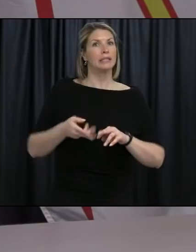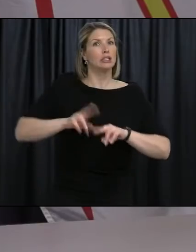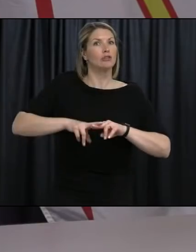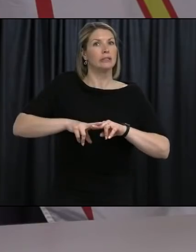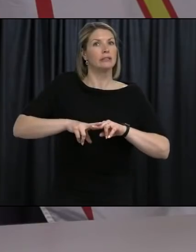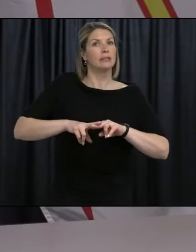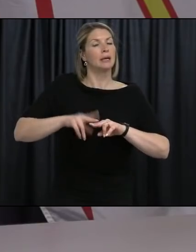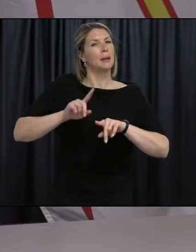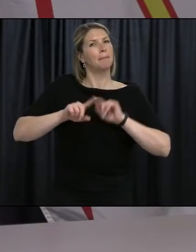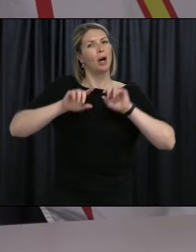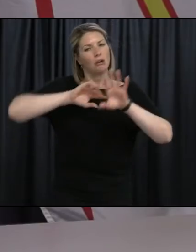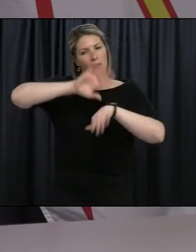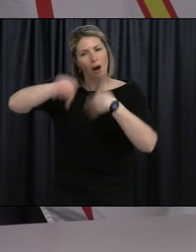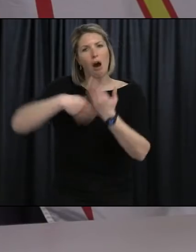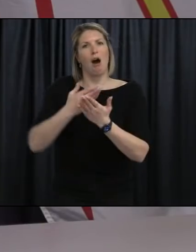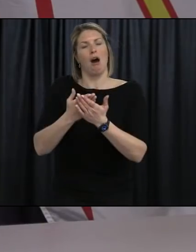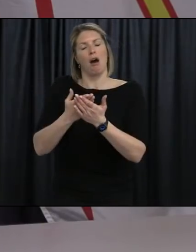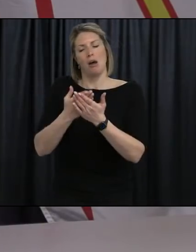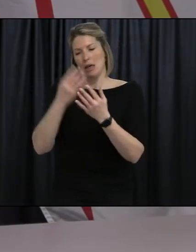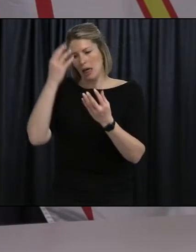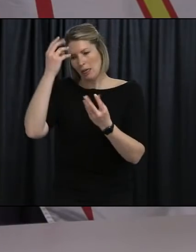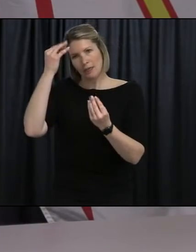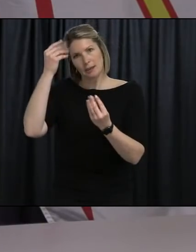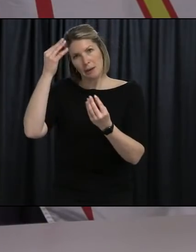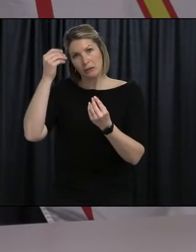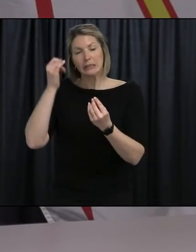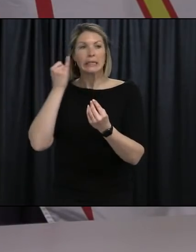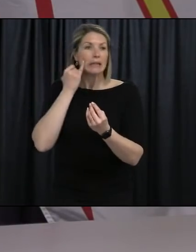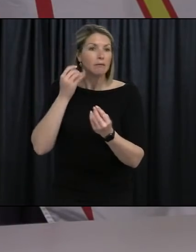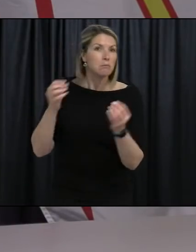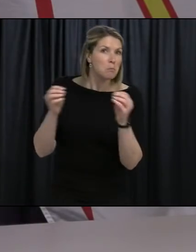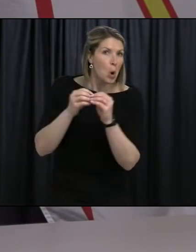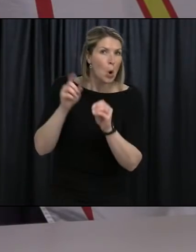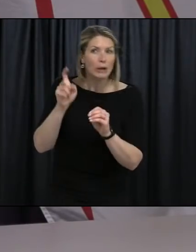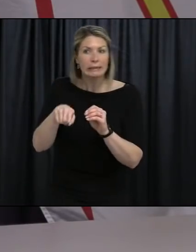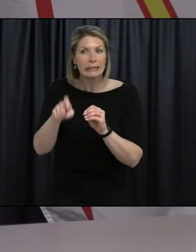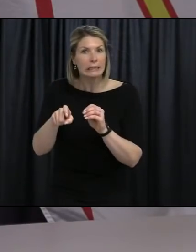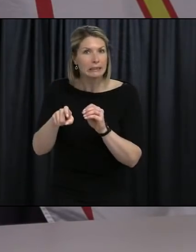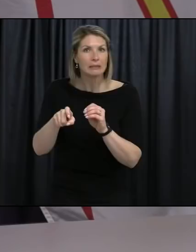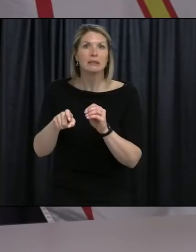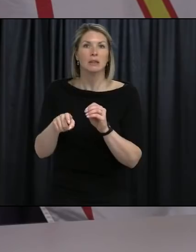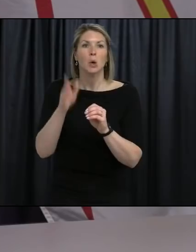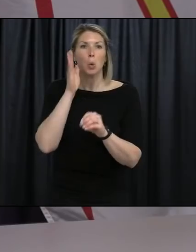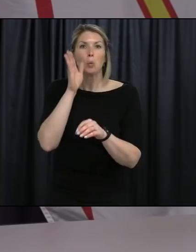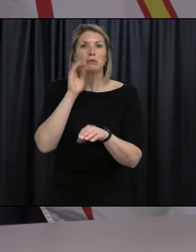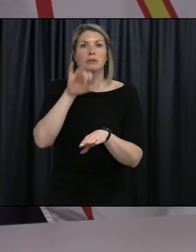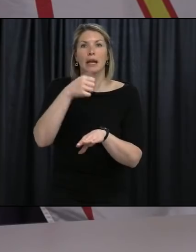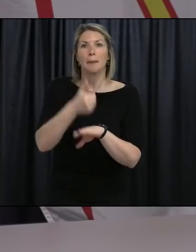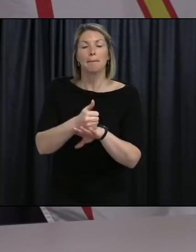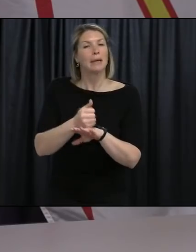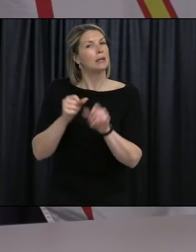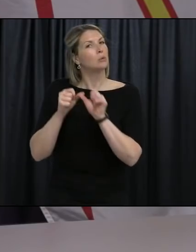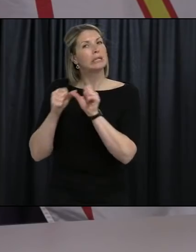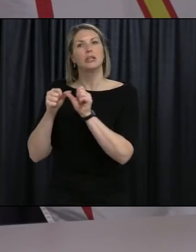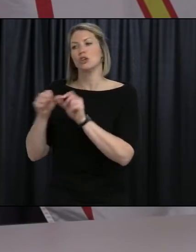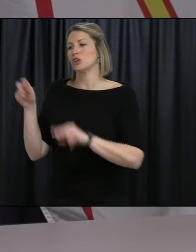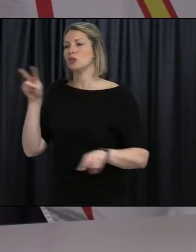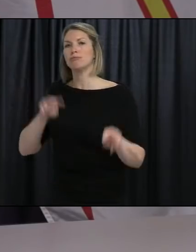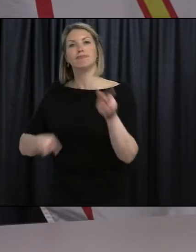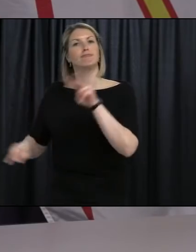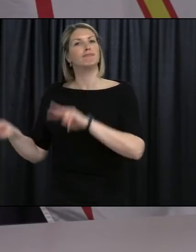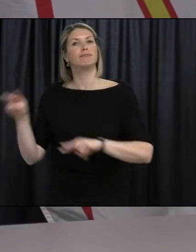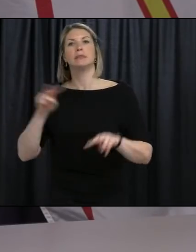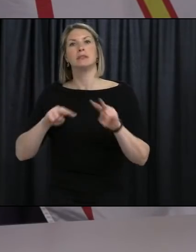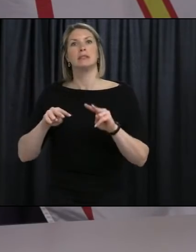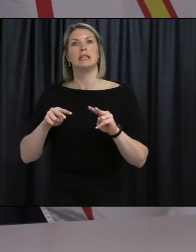into consideration, but and we will continue to reevaluate. So. And we are doing that as